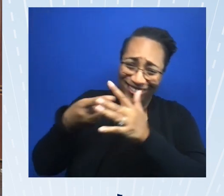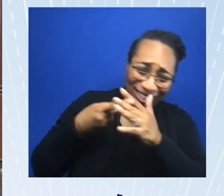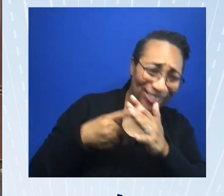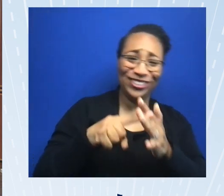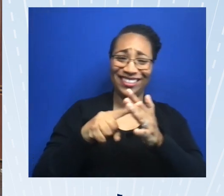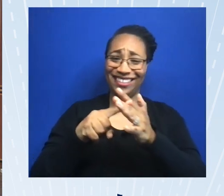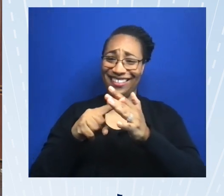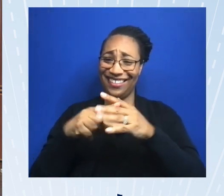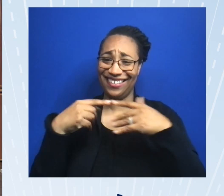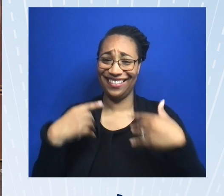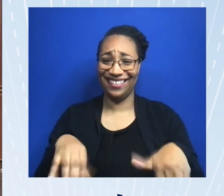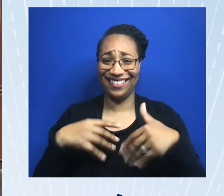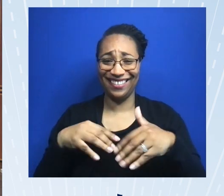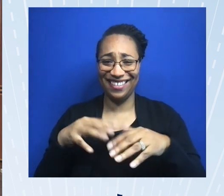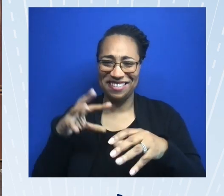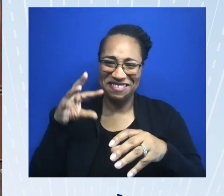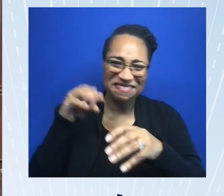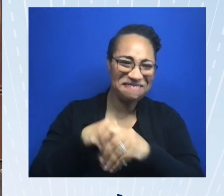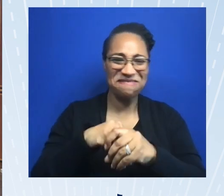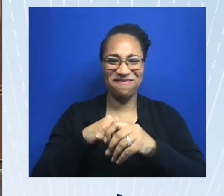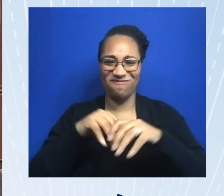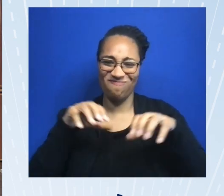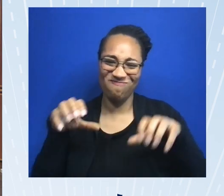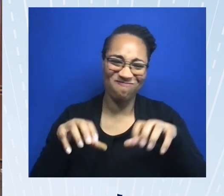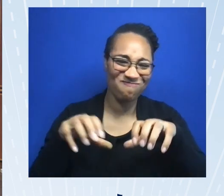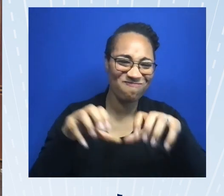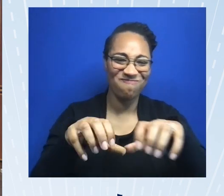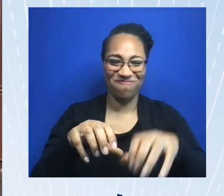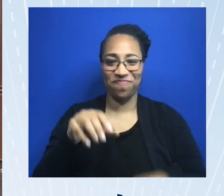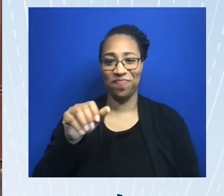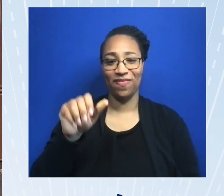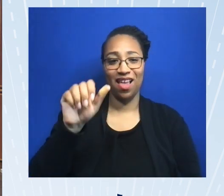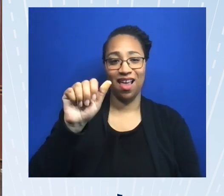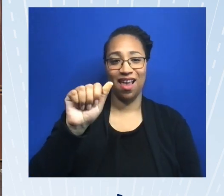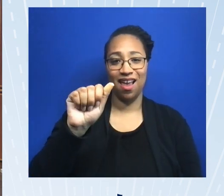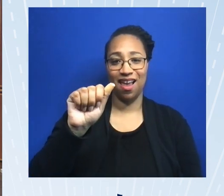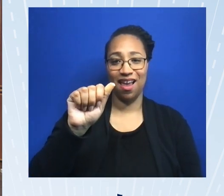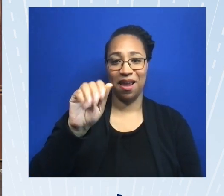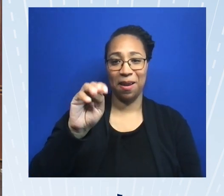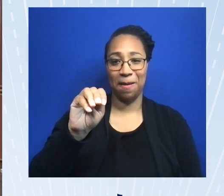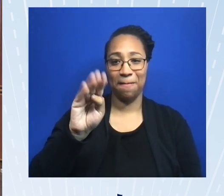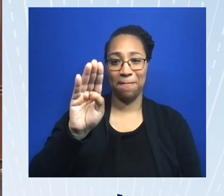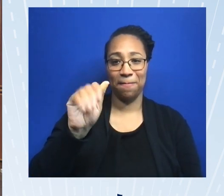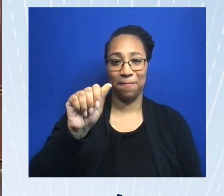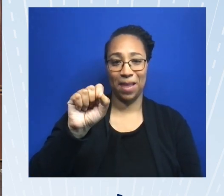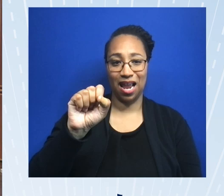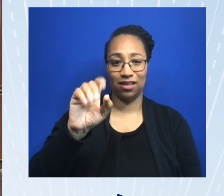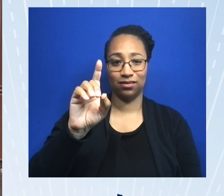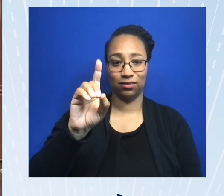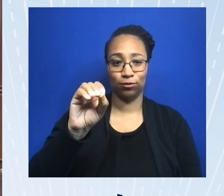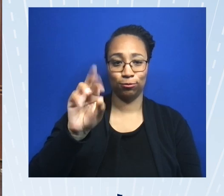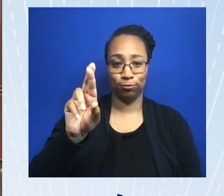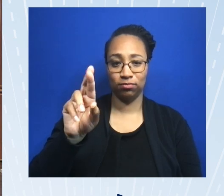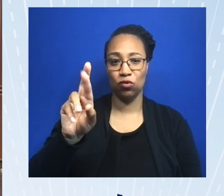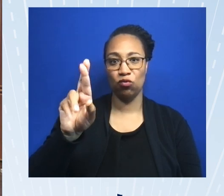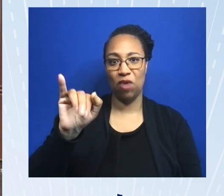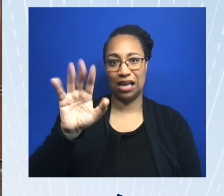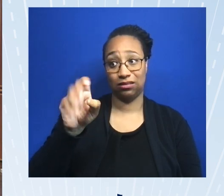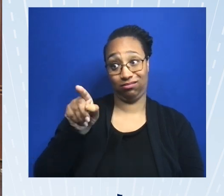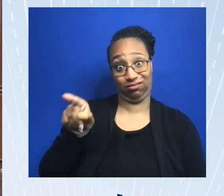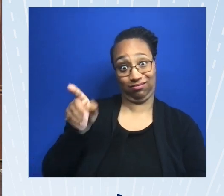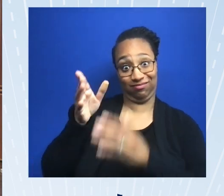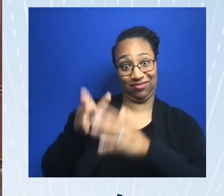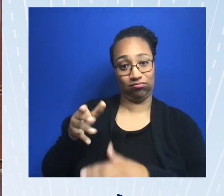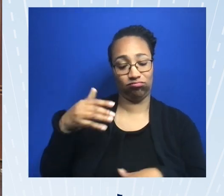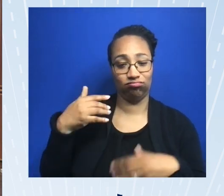of service to this nation. This, your latest, if we do the work, may well shine among the brightest, with the